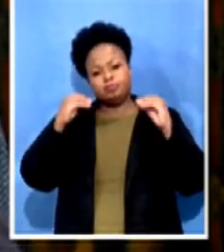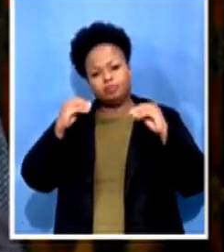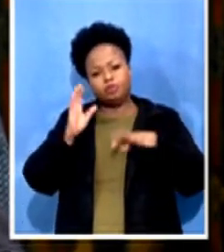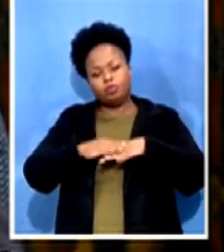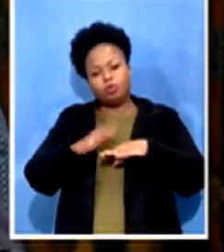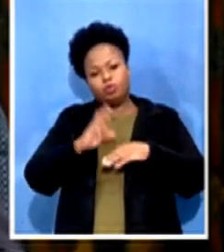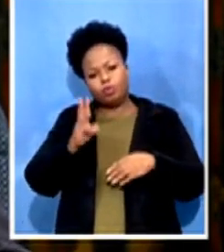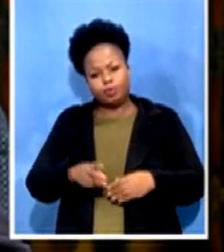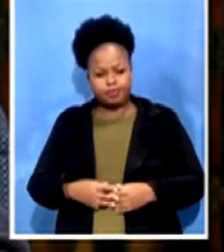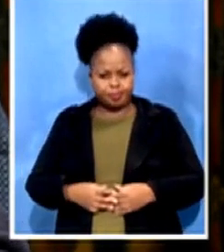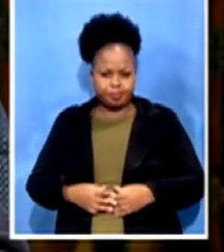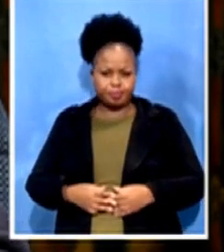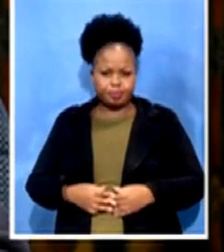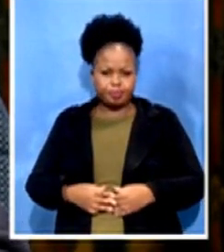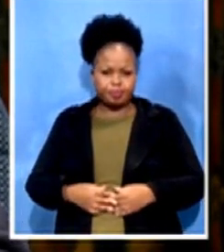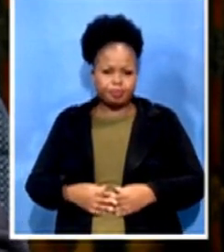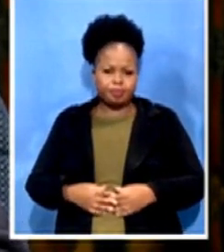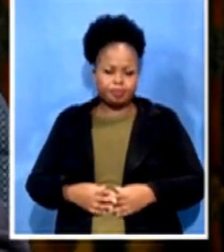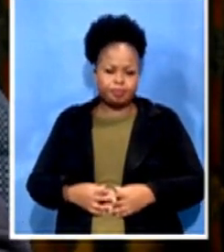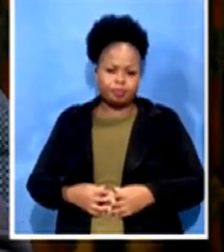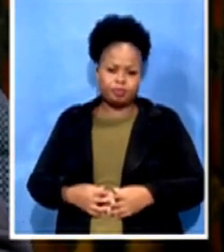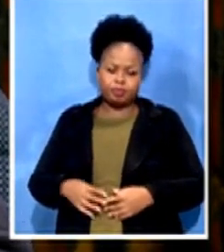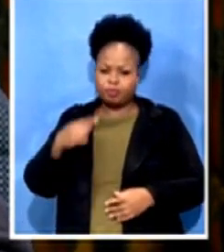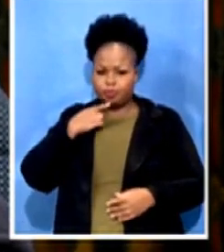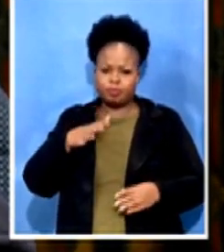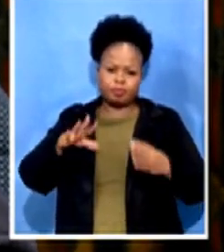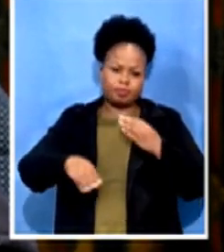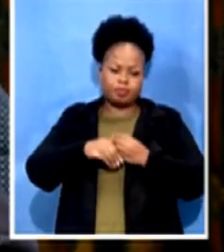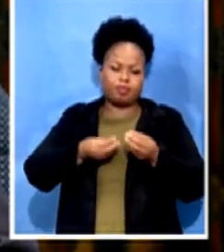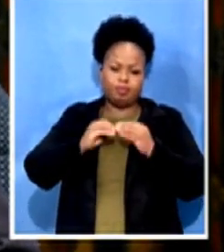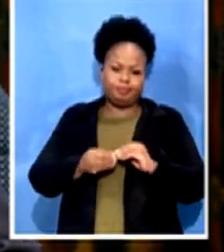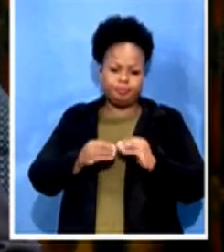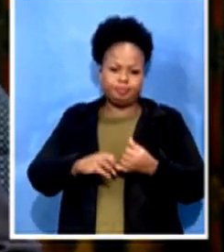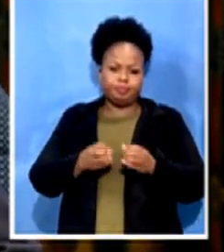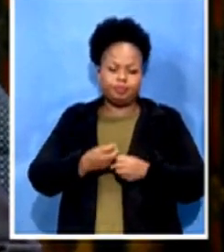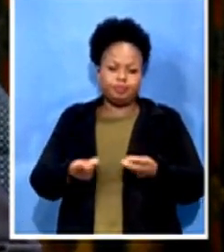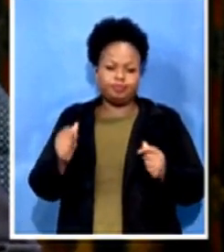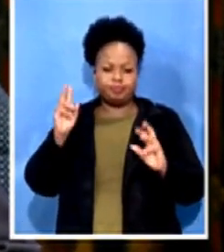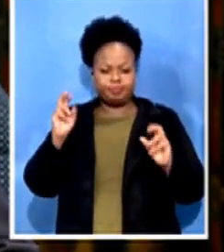as part of the additional armaments of dealing with this issue. So with that,